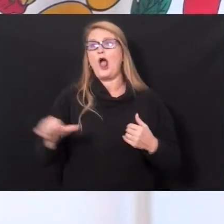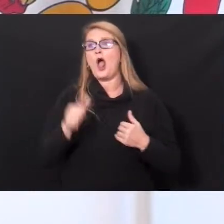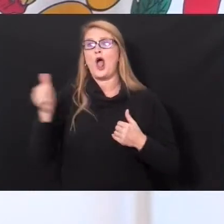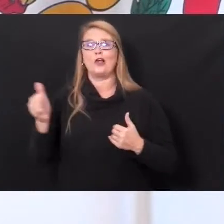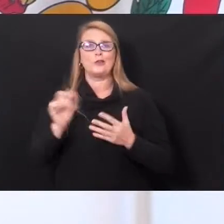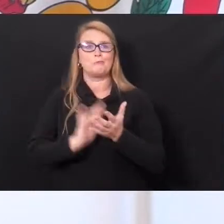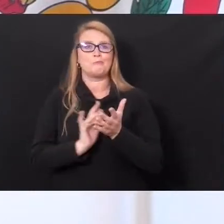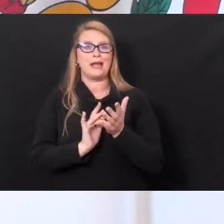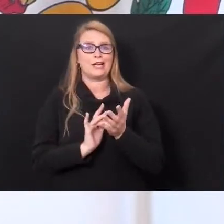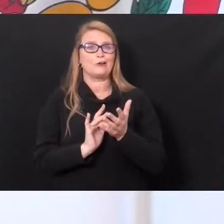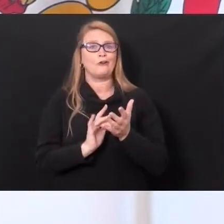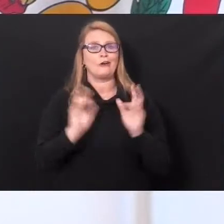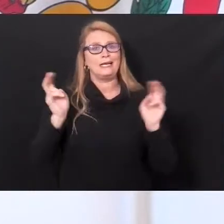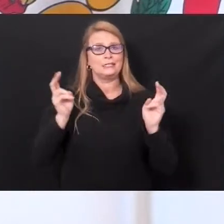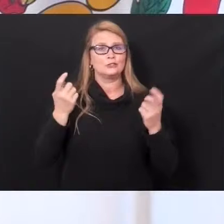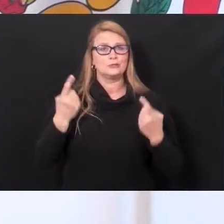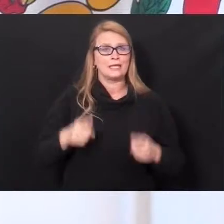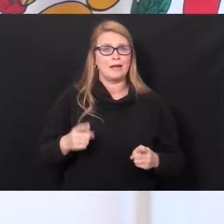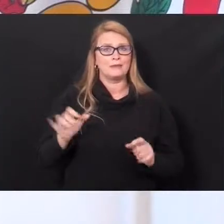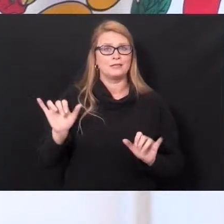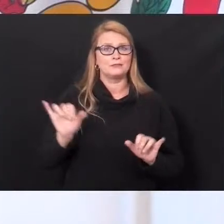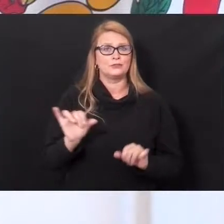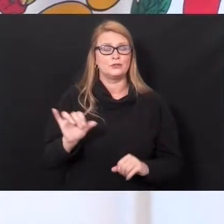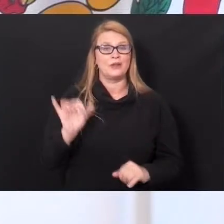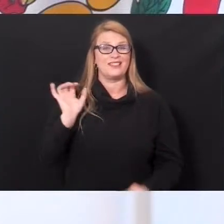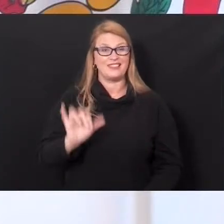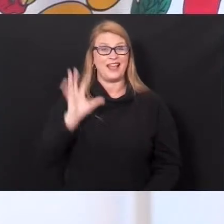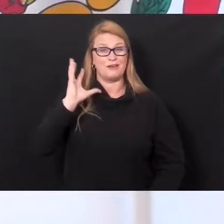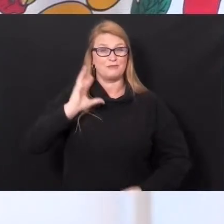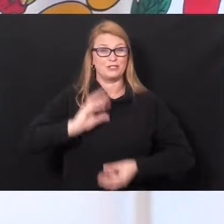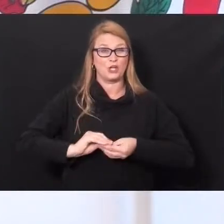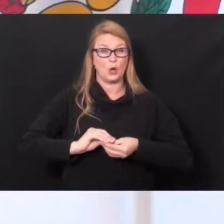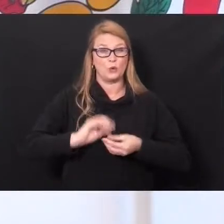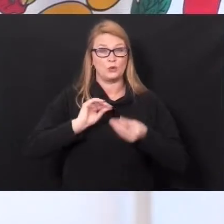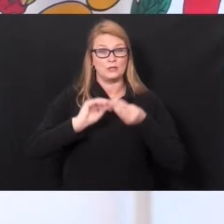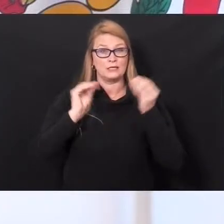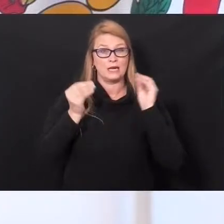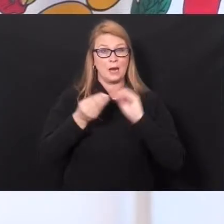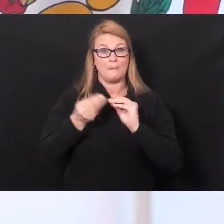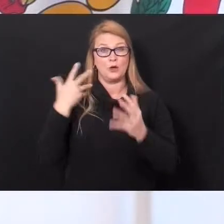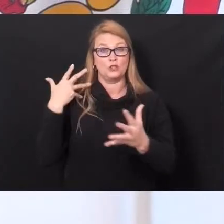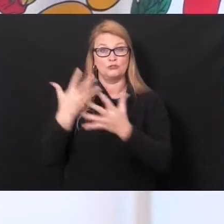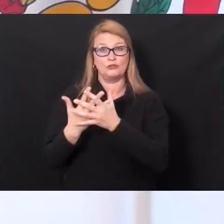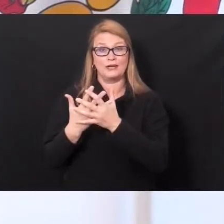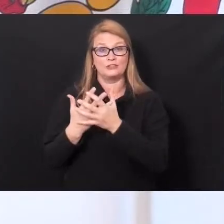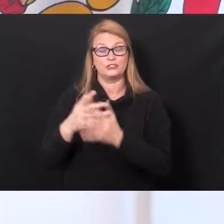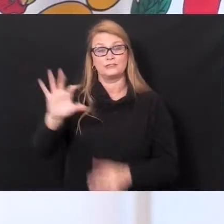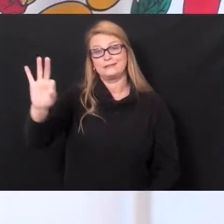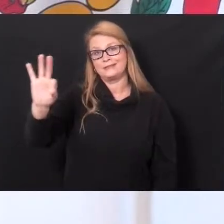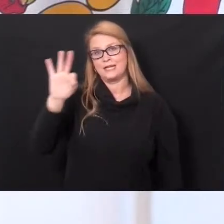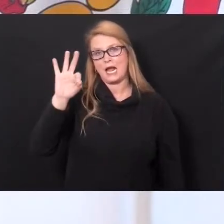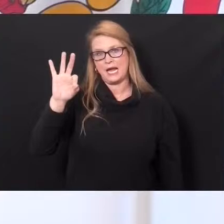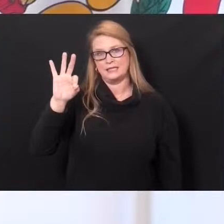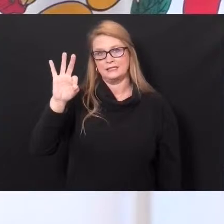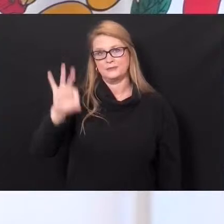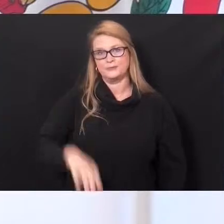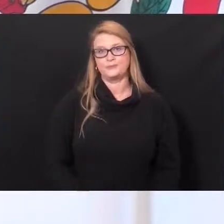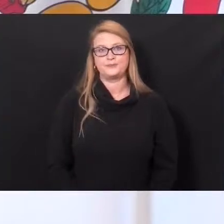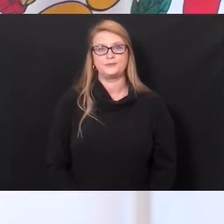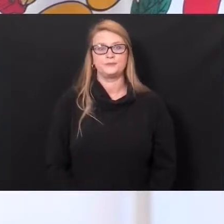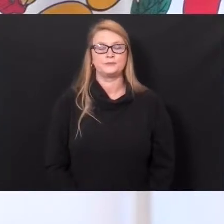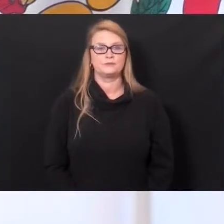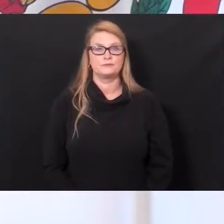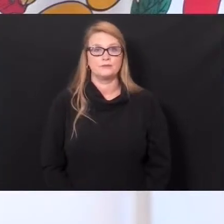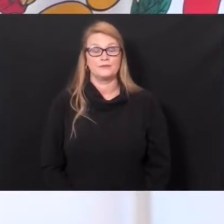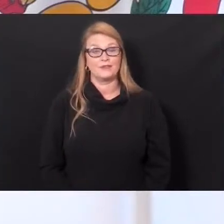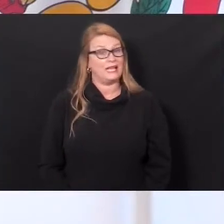conditions. And this brings our total number of deaths in correction to 9. You know,